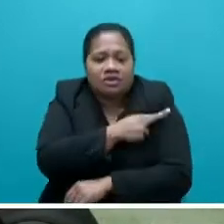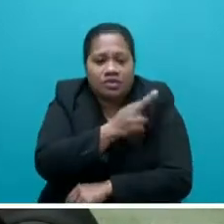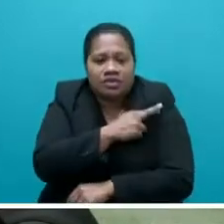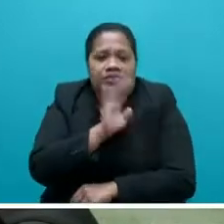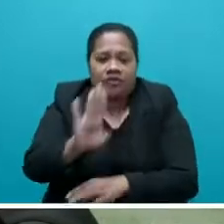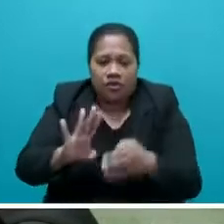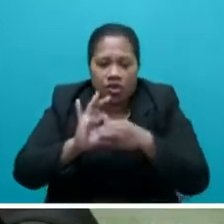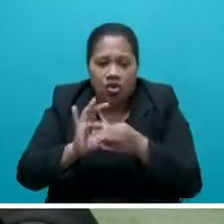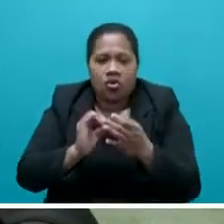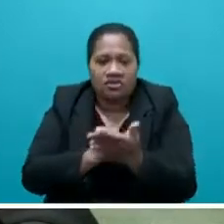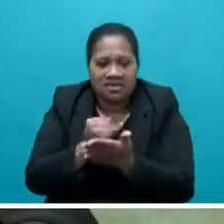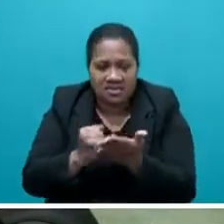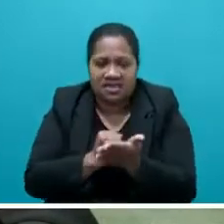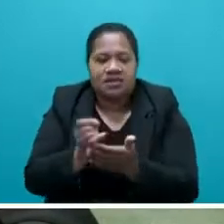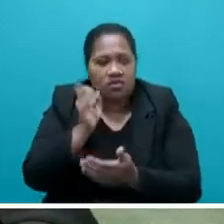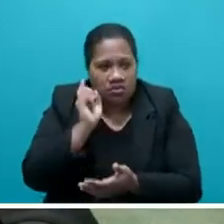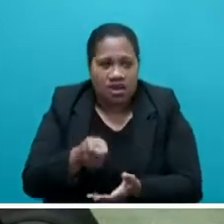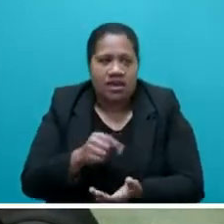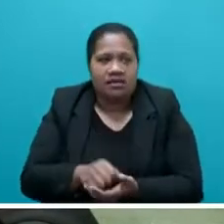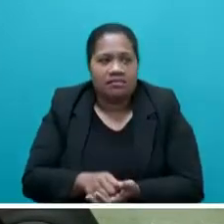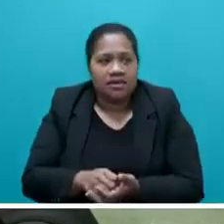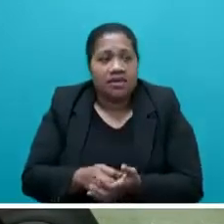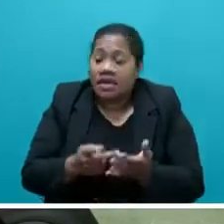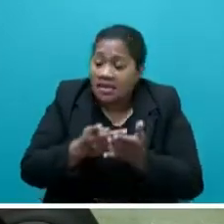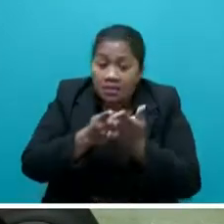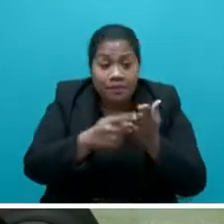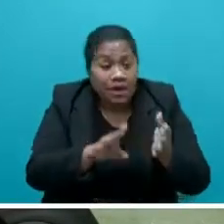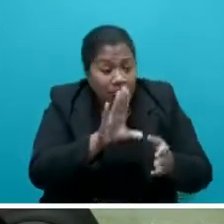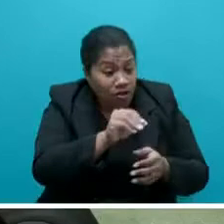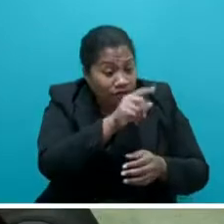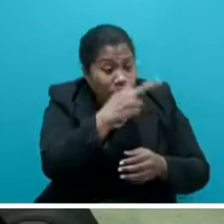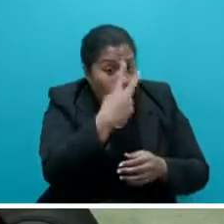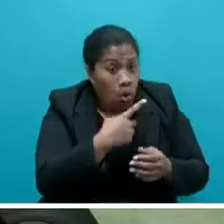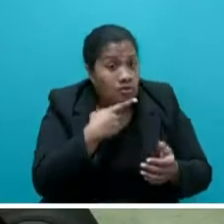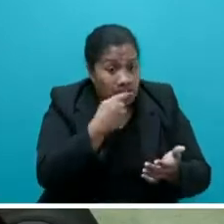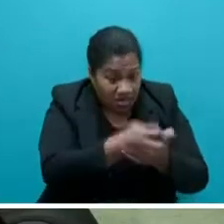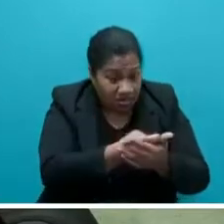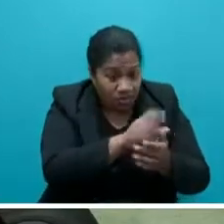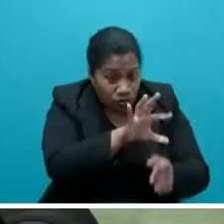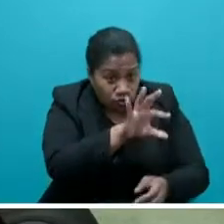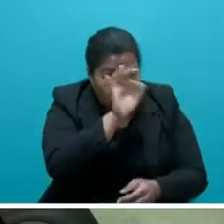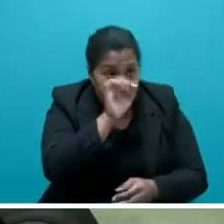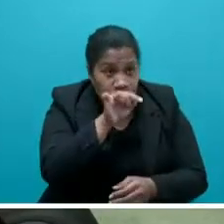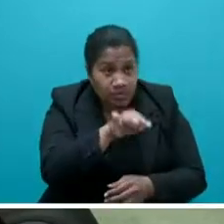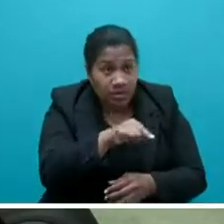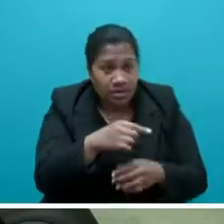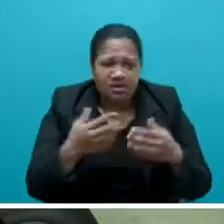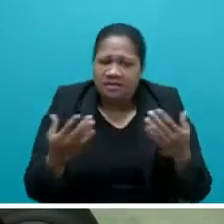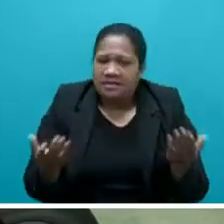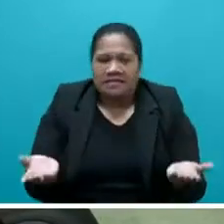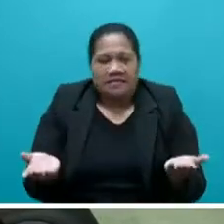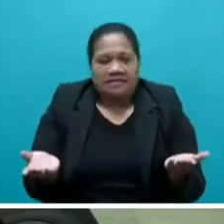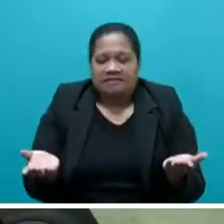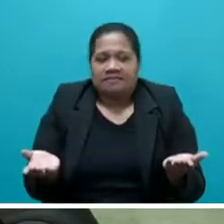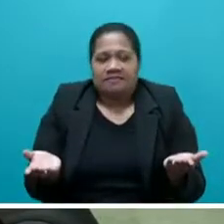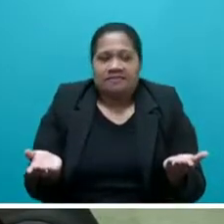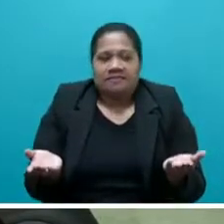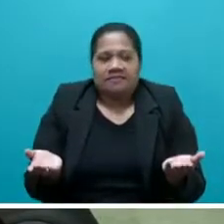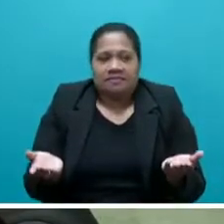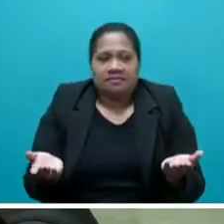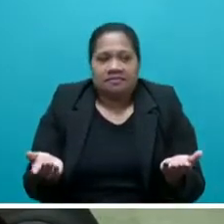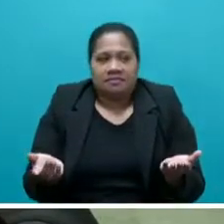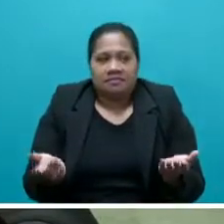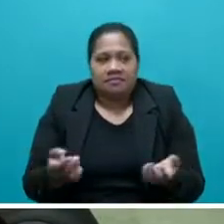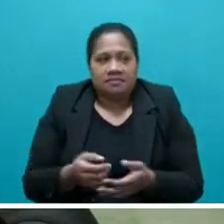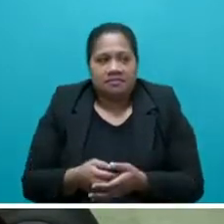To quote parts of the Old Testament selectively is actually, Mr. Speaker, sir, quite hypocritical. Because if she's going to